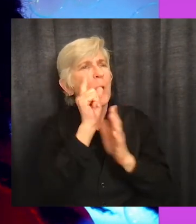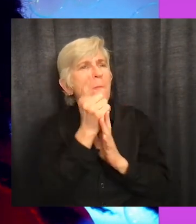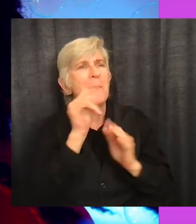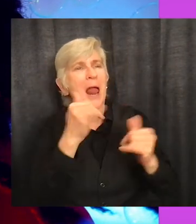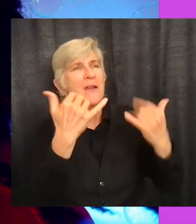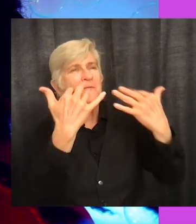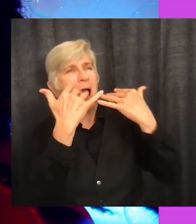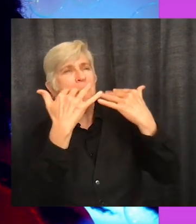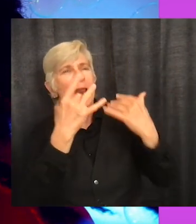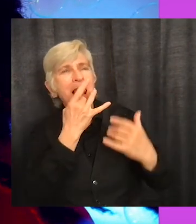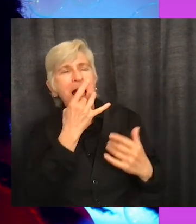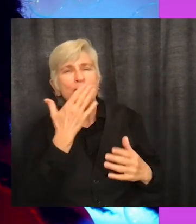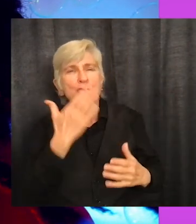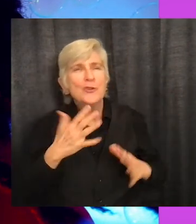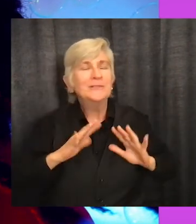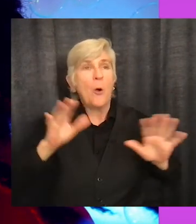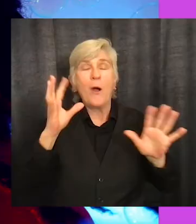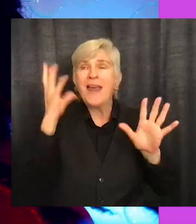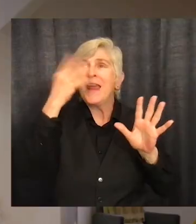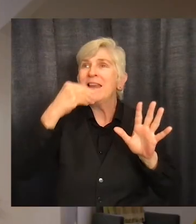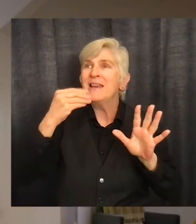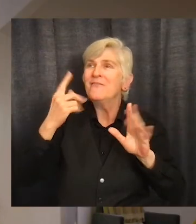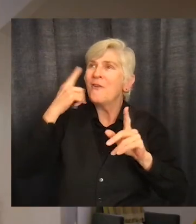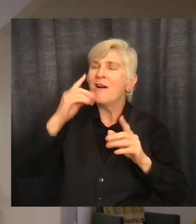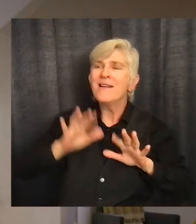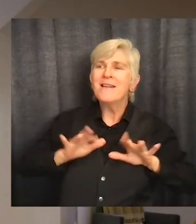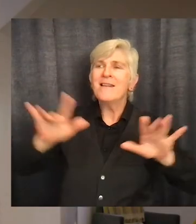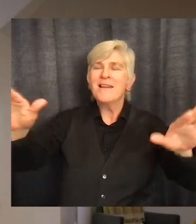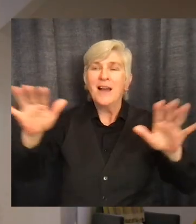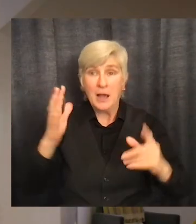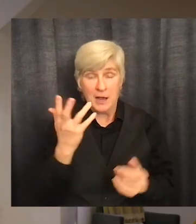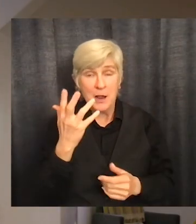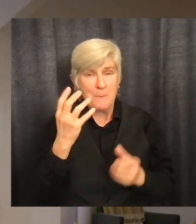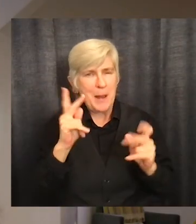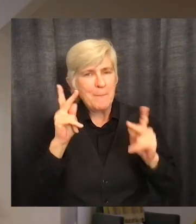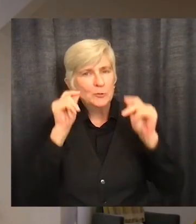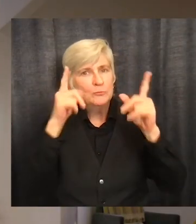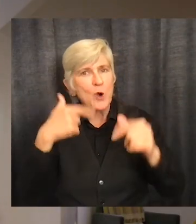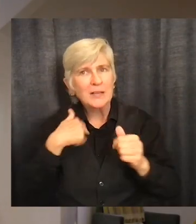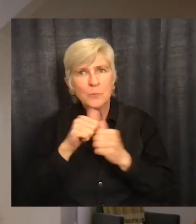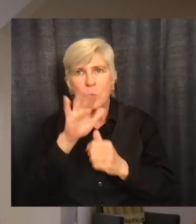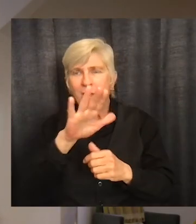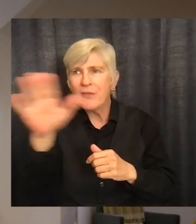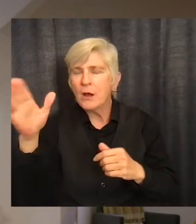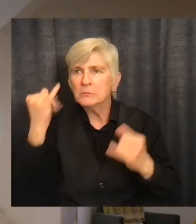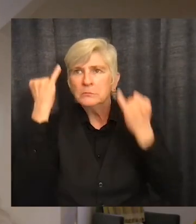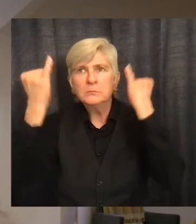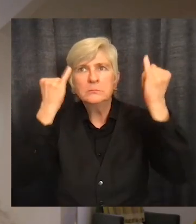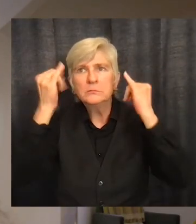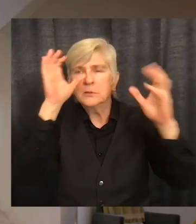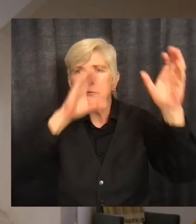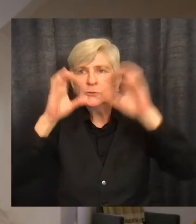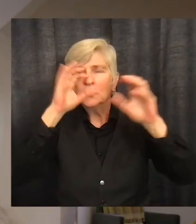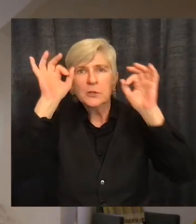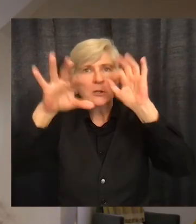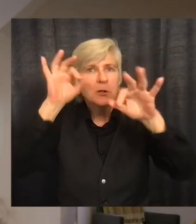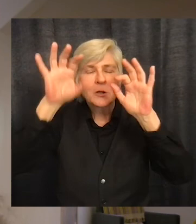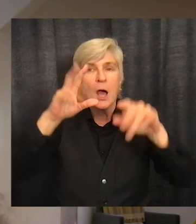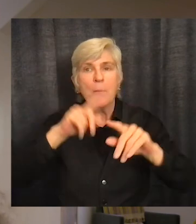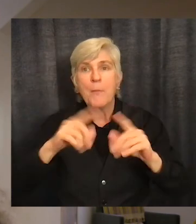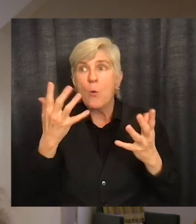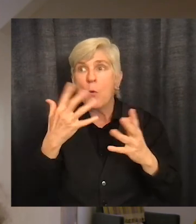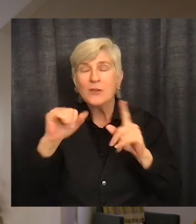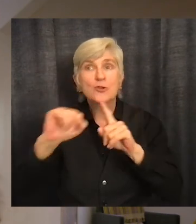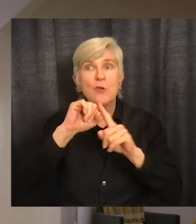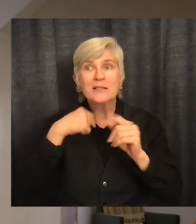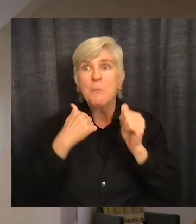like vibey lighting or indie beauty. People on Pinterest are just constantly surprising me with their mold-breaking, inspiring searches.